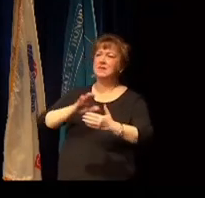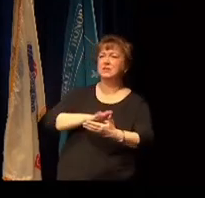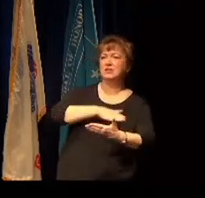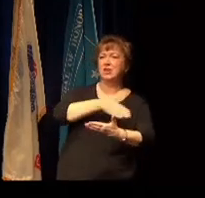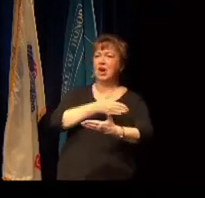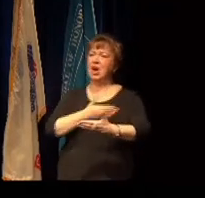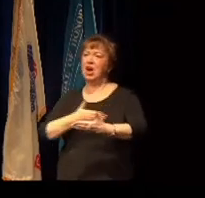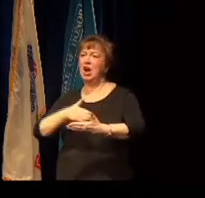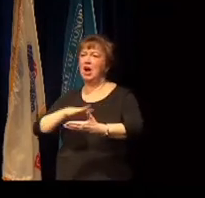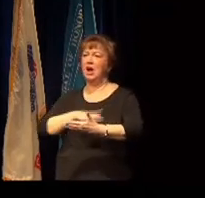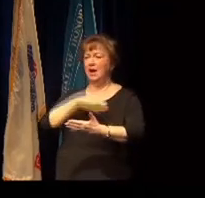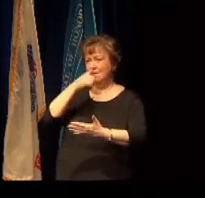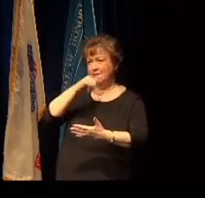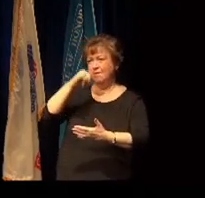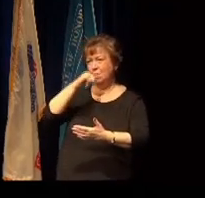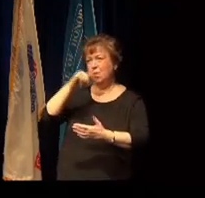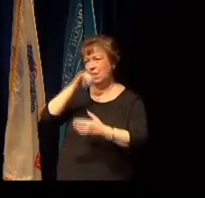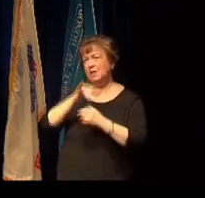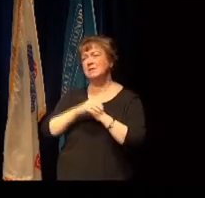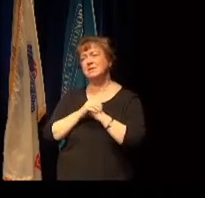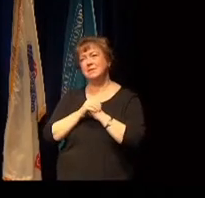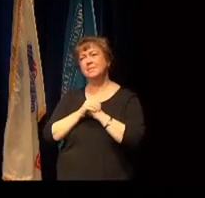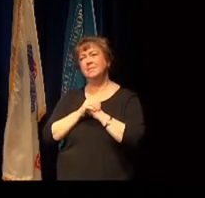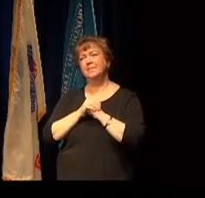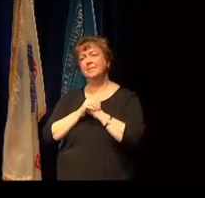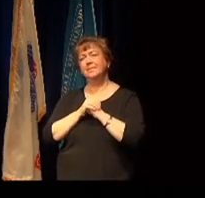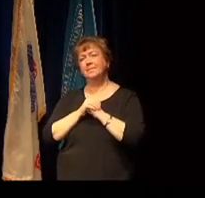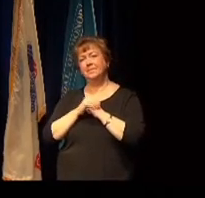to this message.